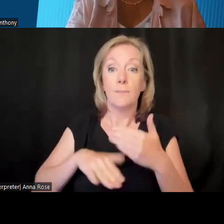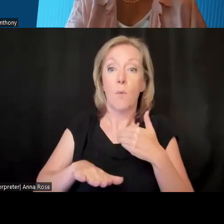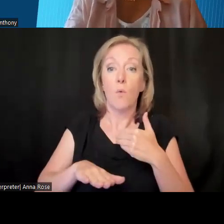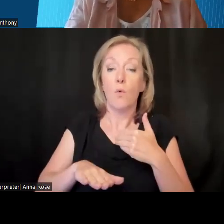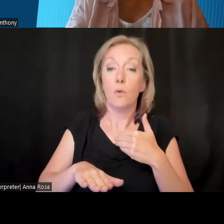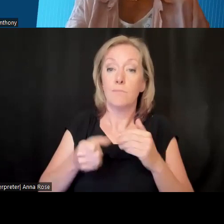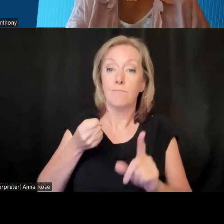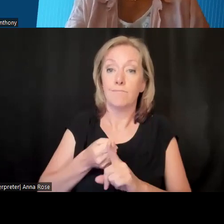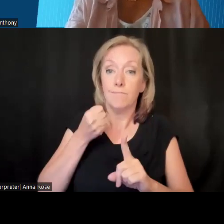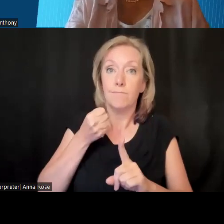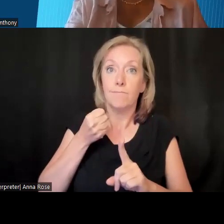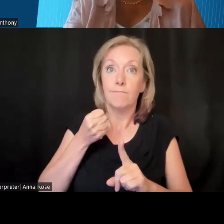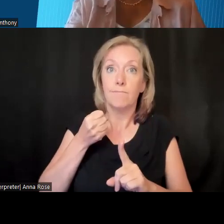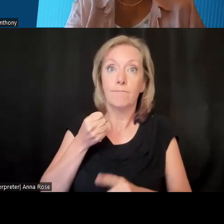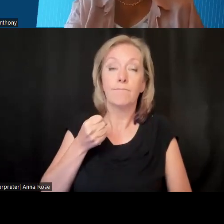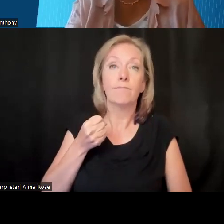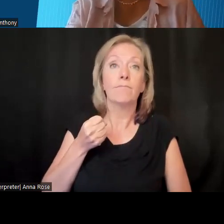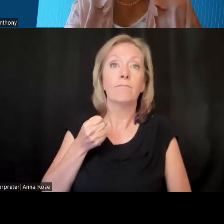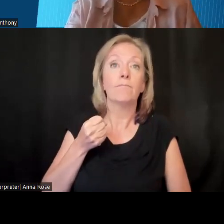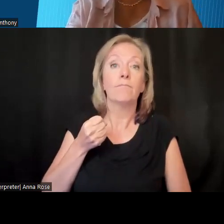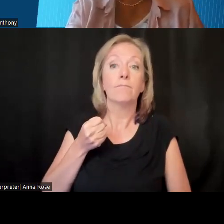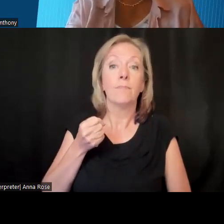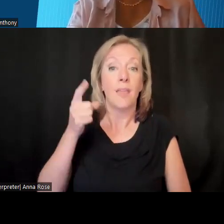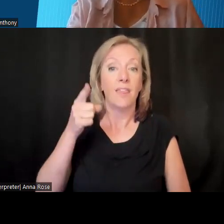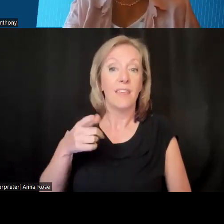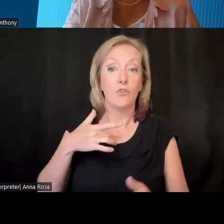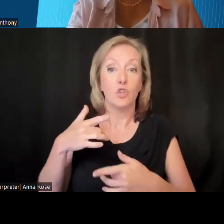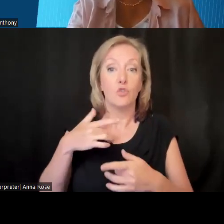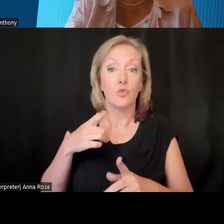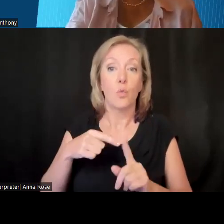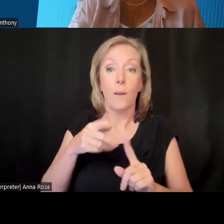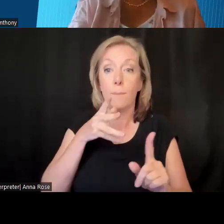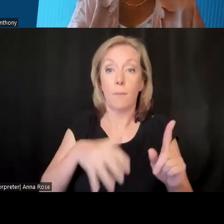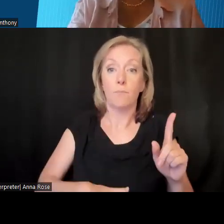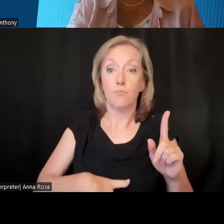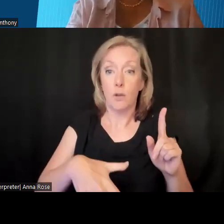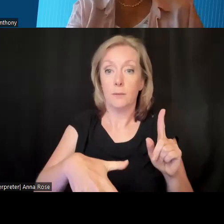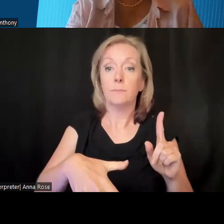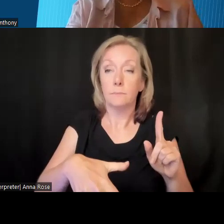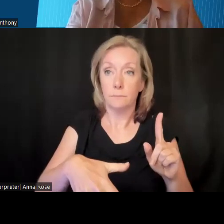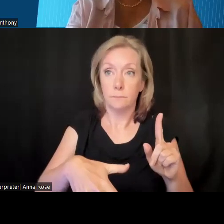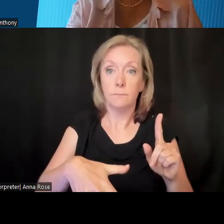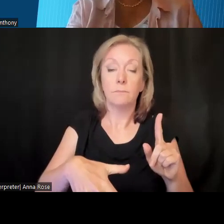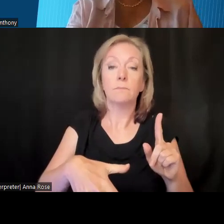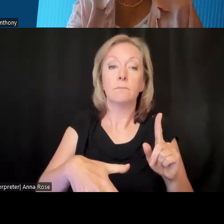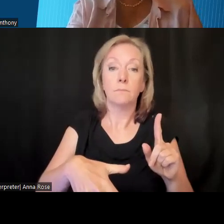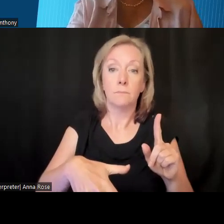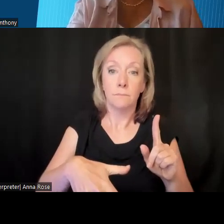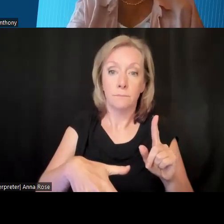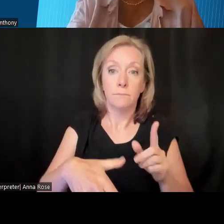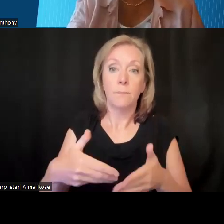conditions. So these are things that we worry about prenatally when the baby is developing in